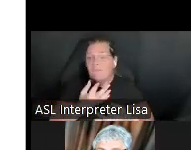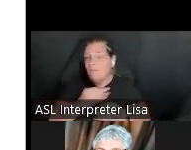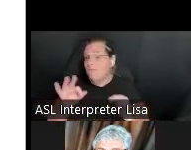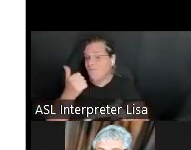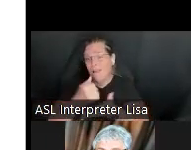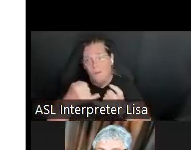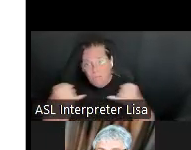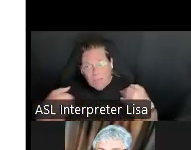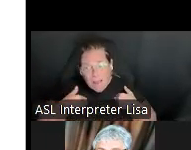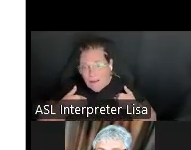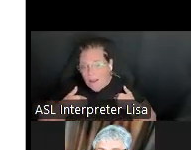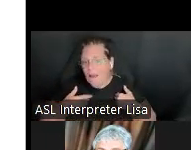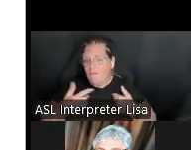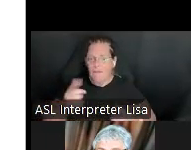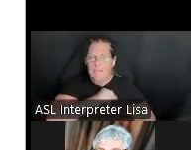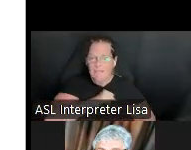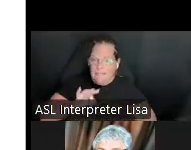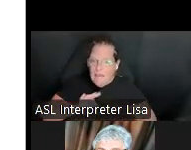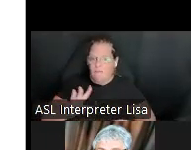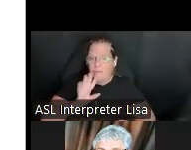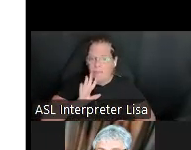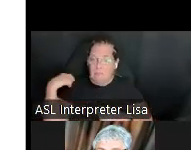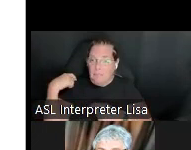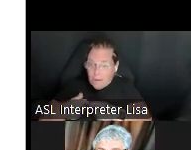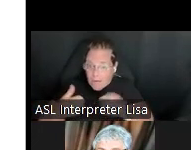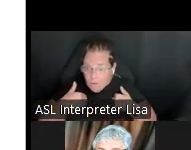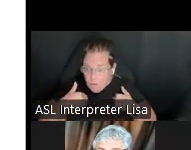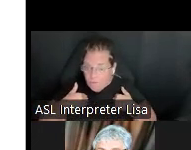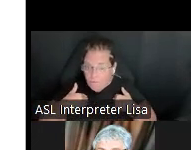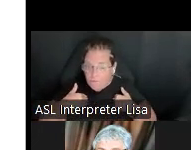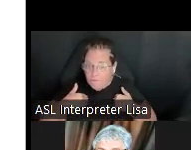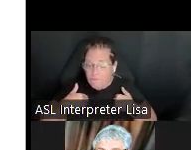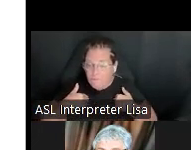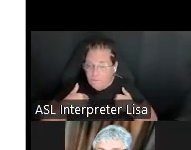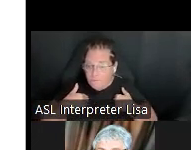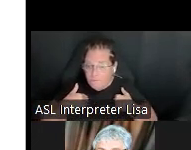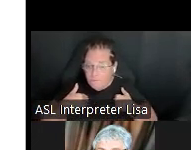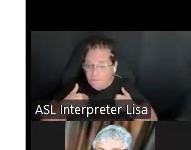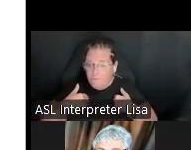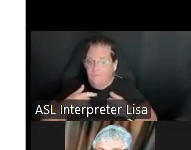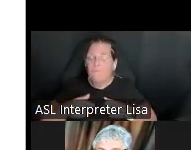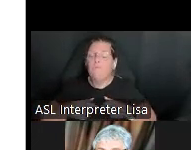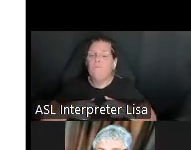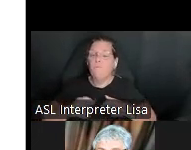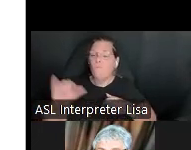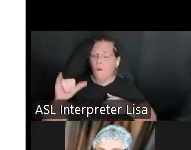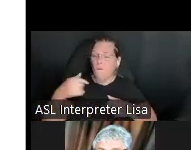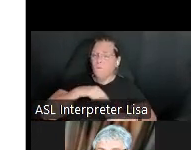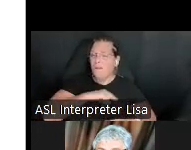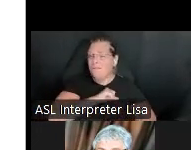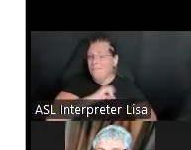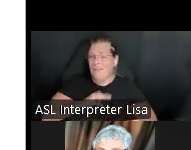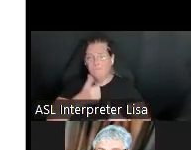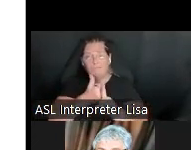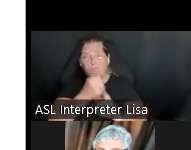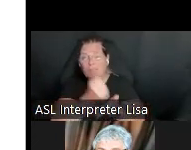have staff that are bilingual and speak Spanish. We have staff who are social workers